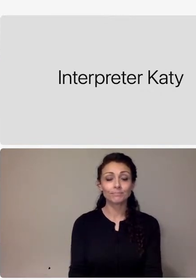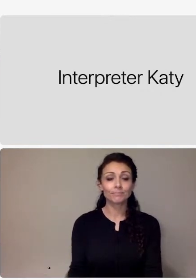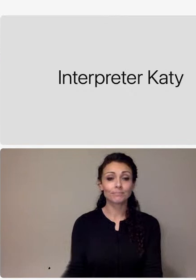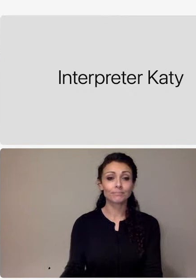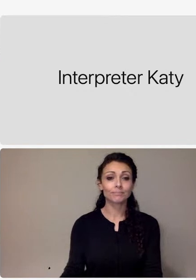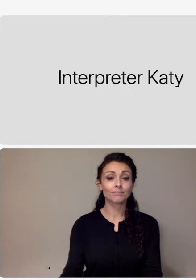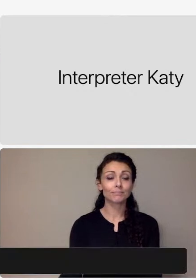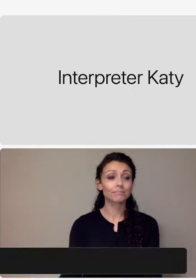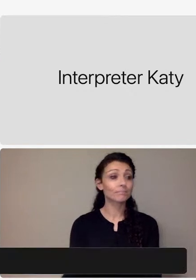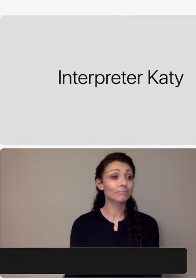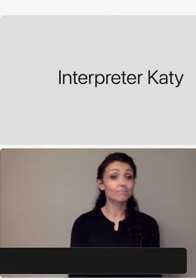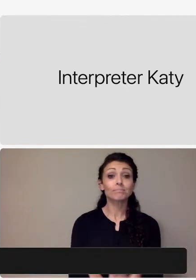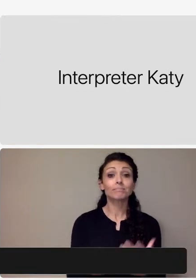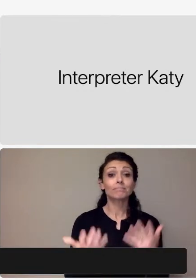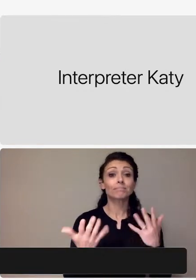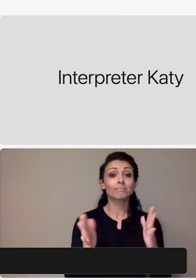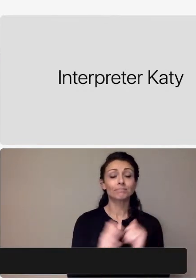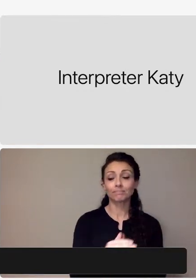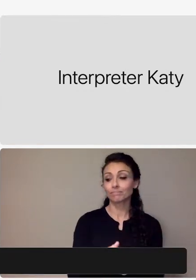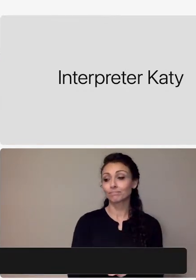thank you dr ortiz